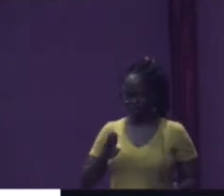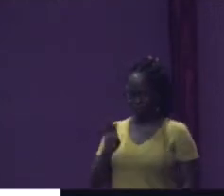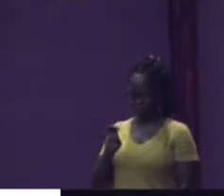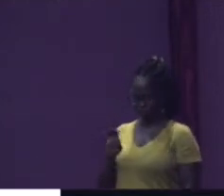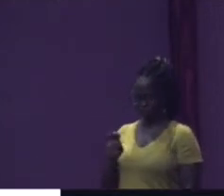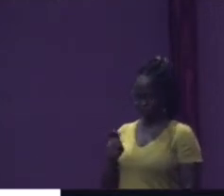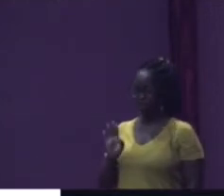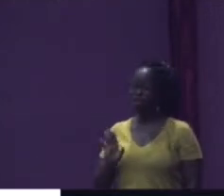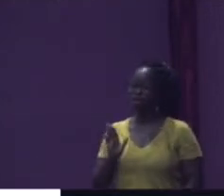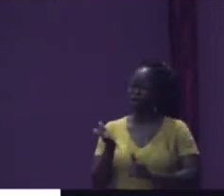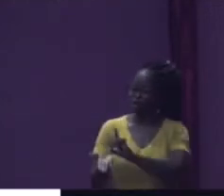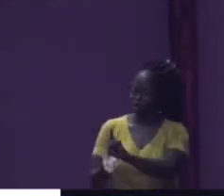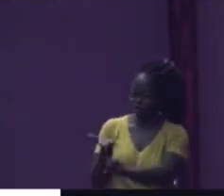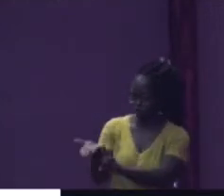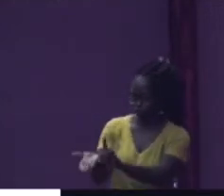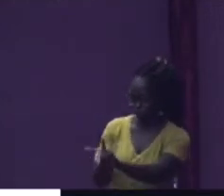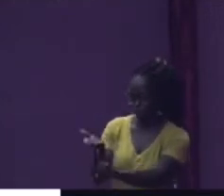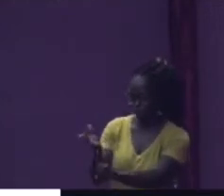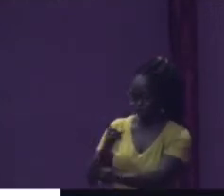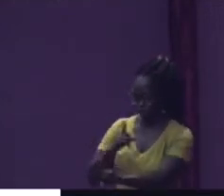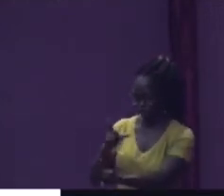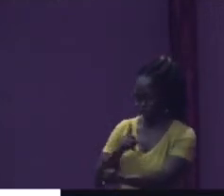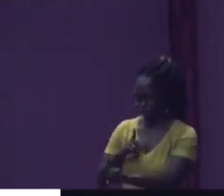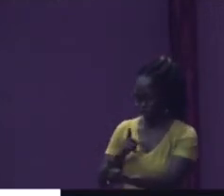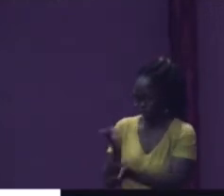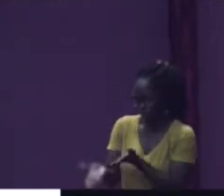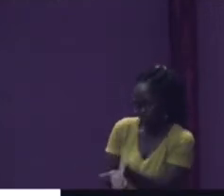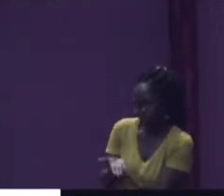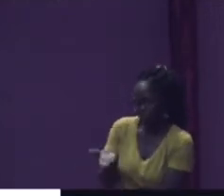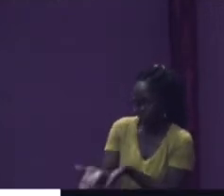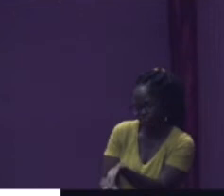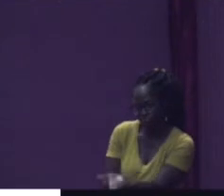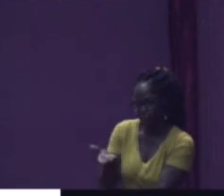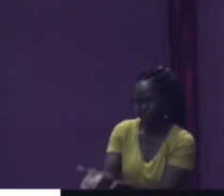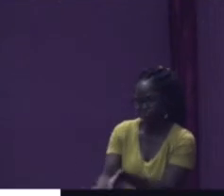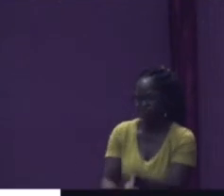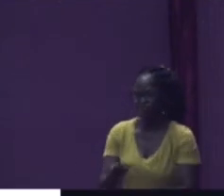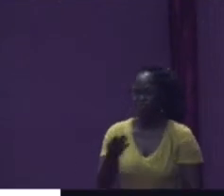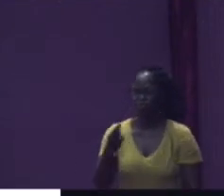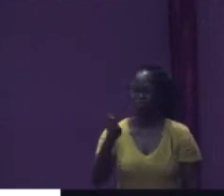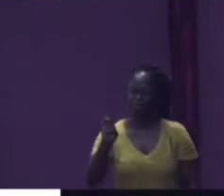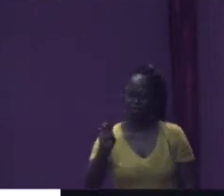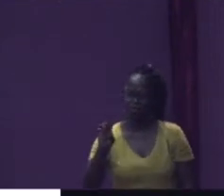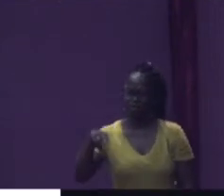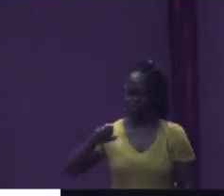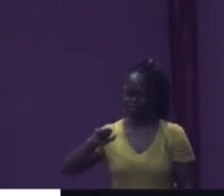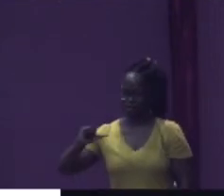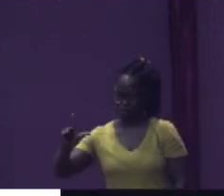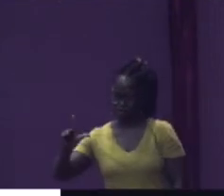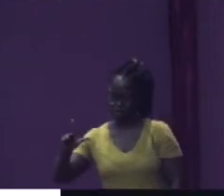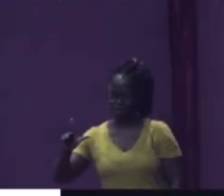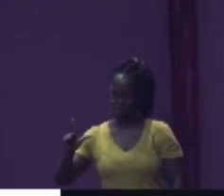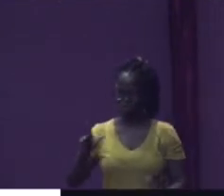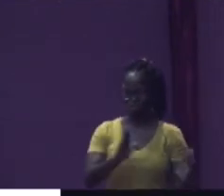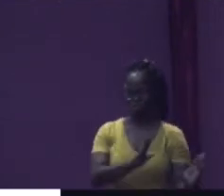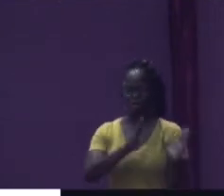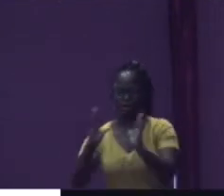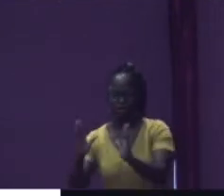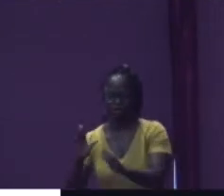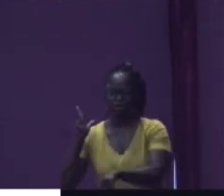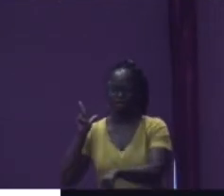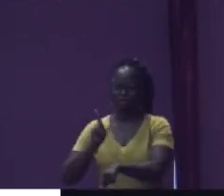from the prenatal, postpartum, and then the children, the infants. So it's